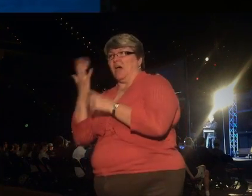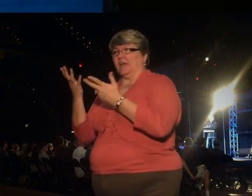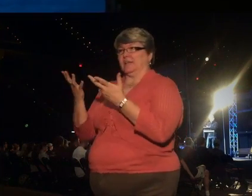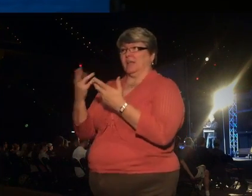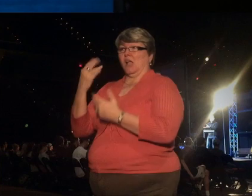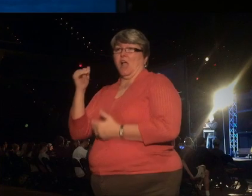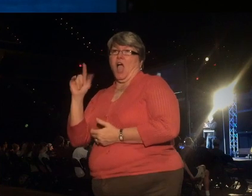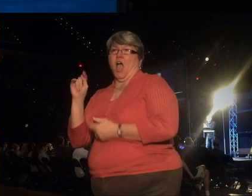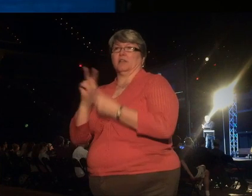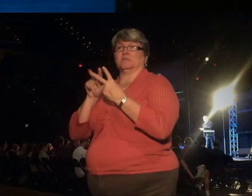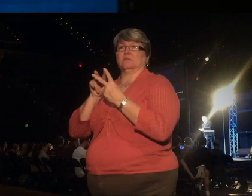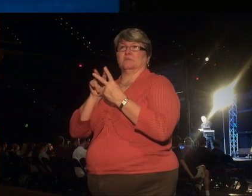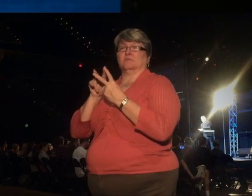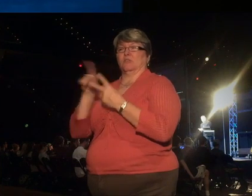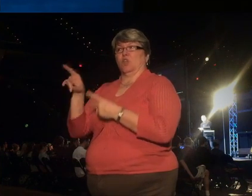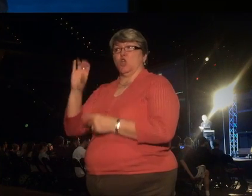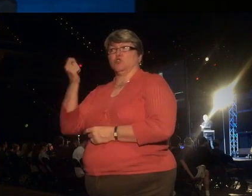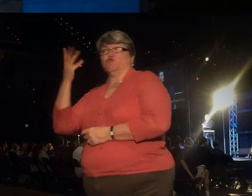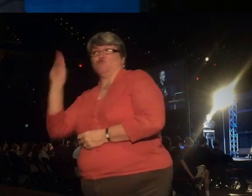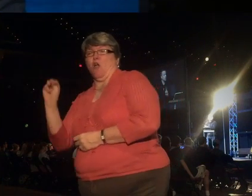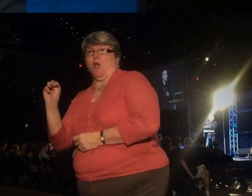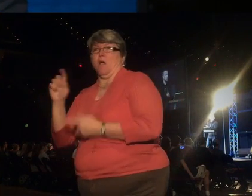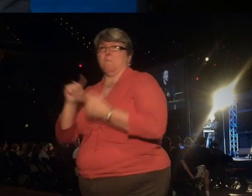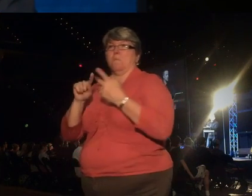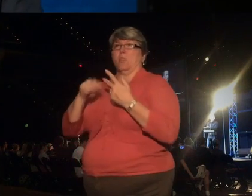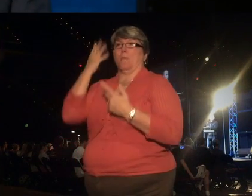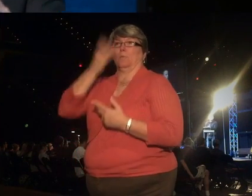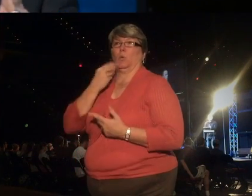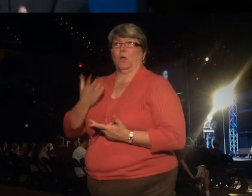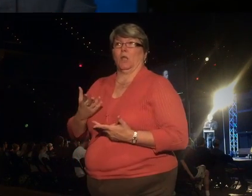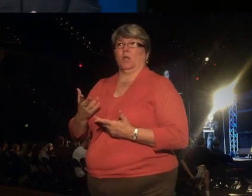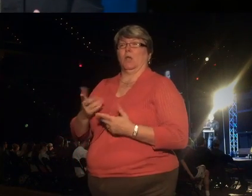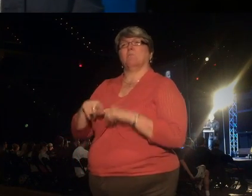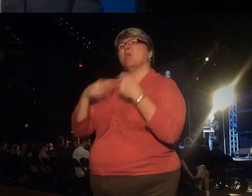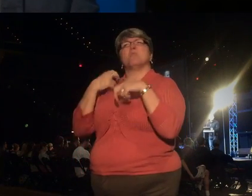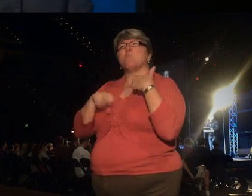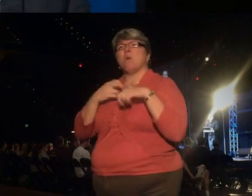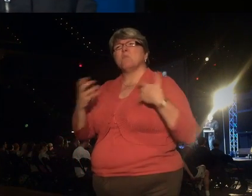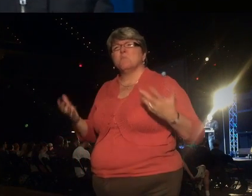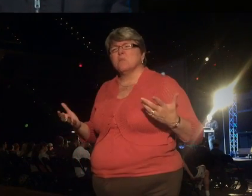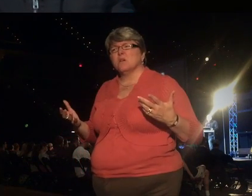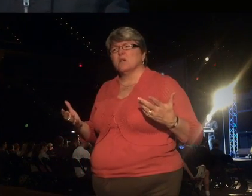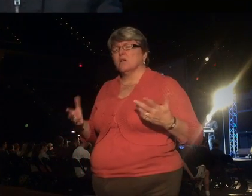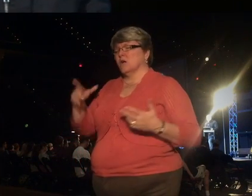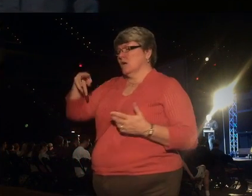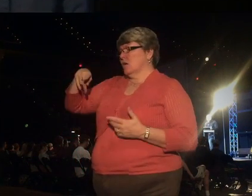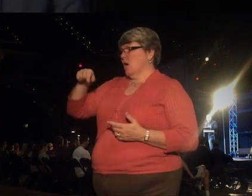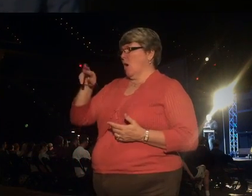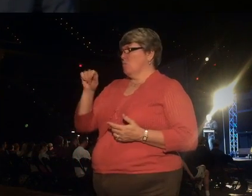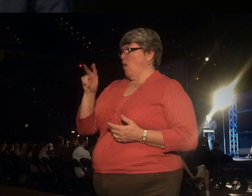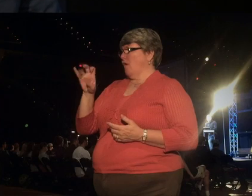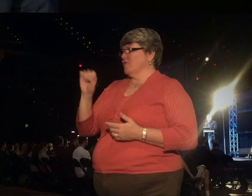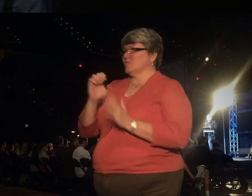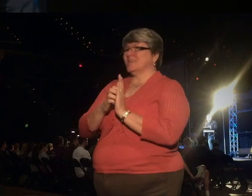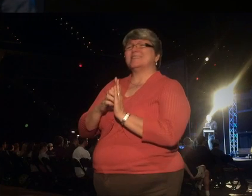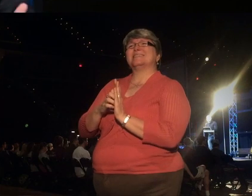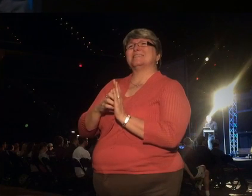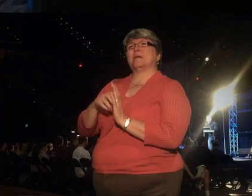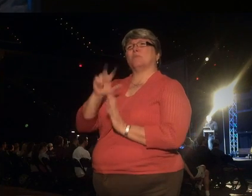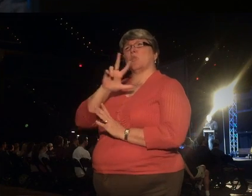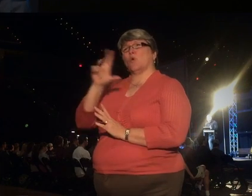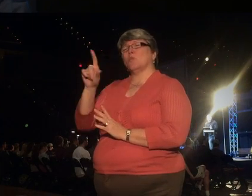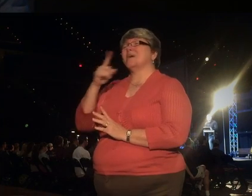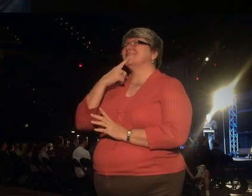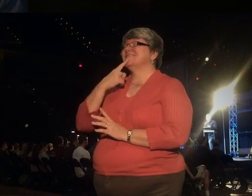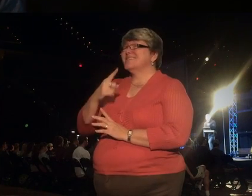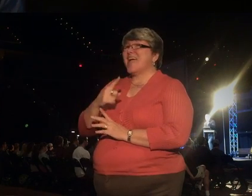if they're hot, based on charm and based on beauty. But the problem is, Proverbs 31 says charm is